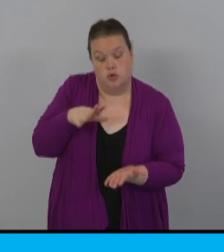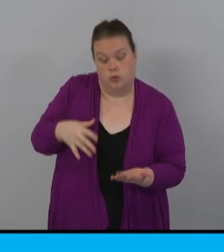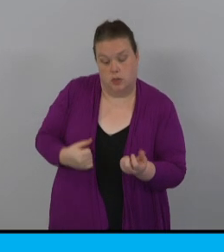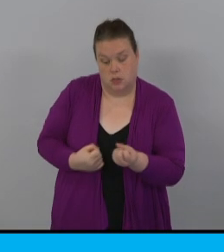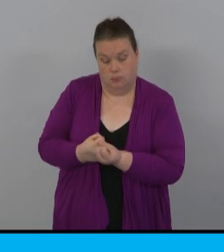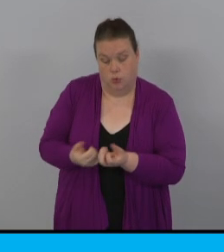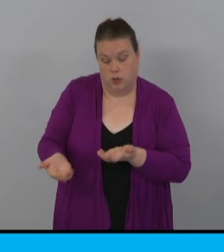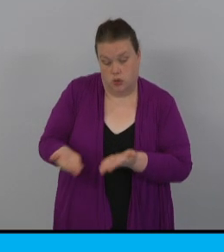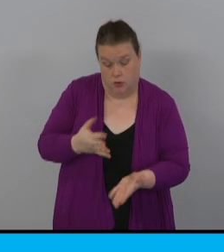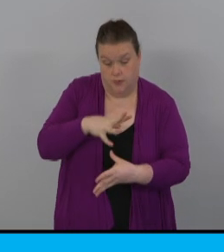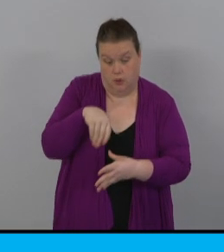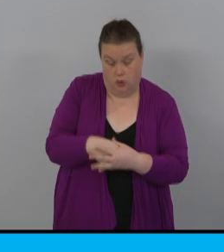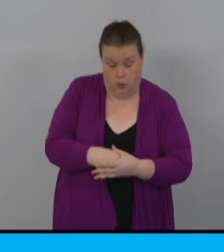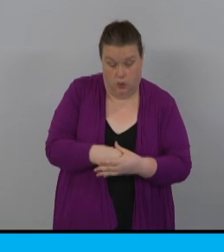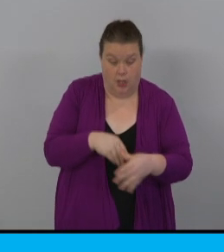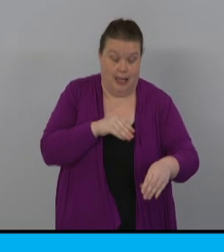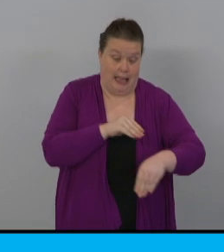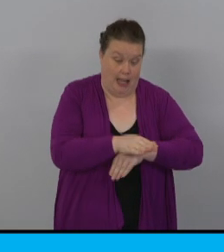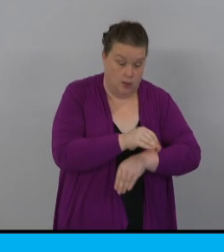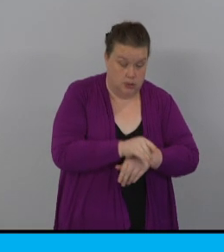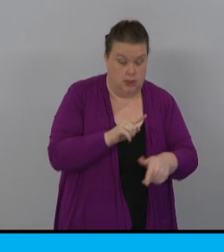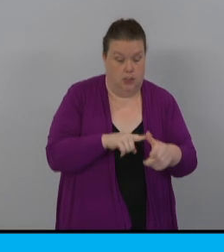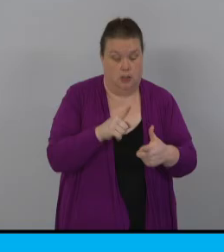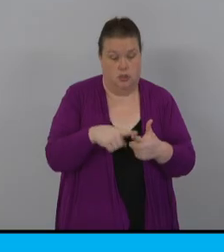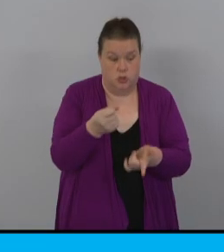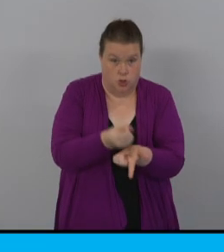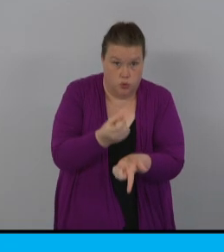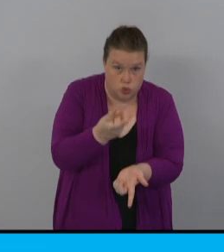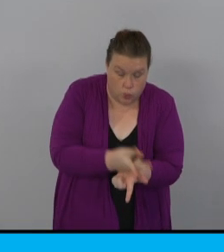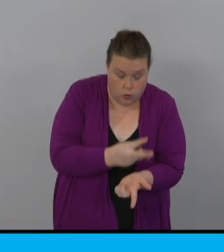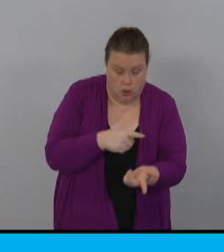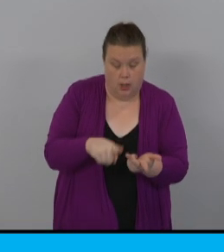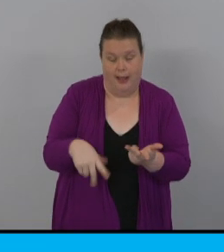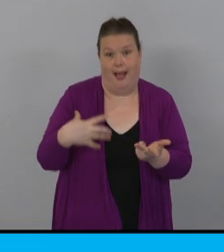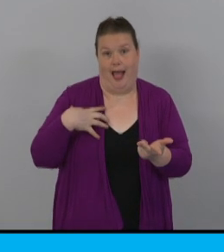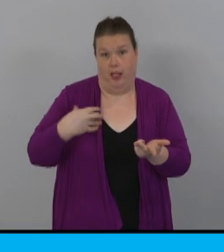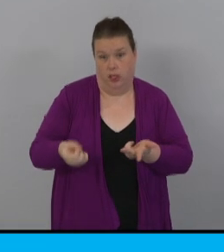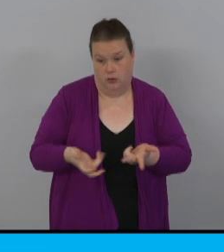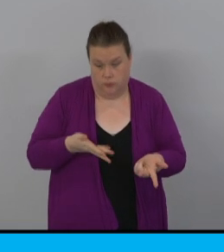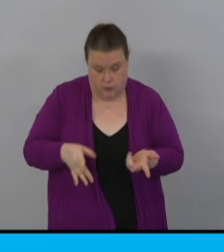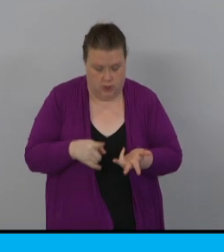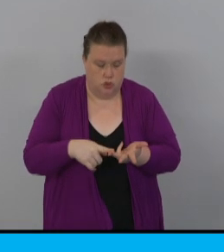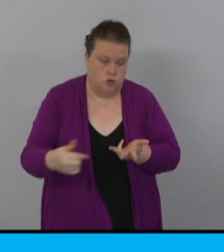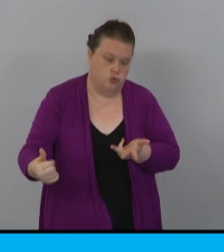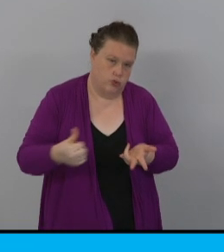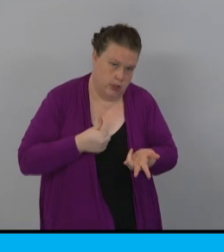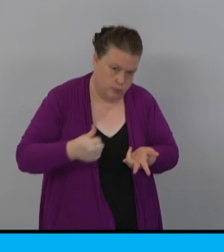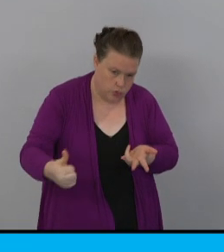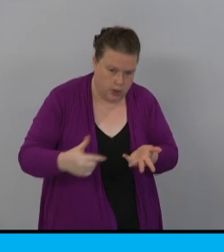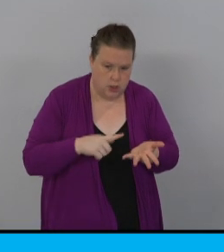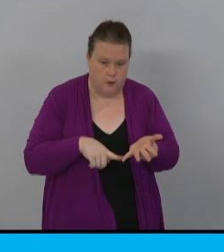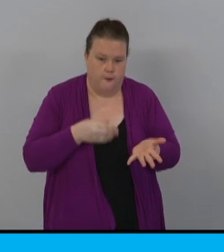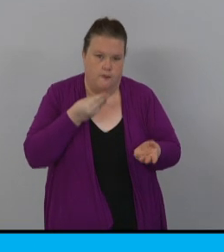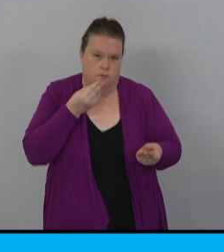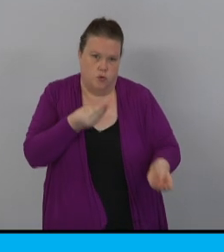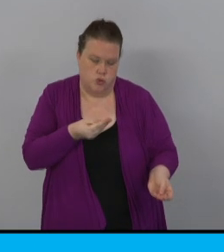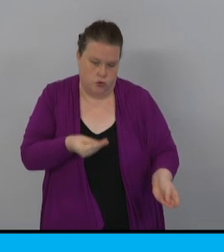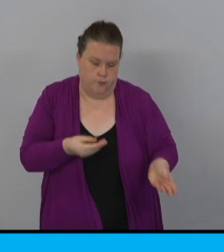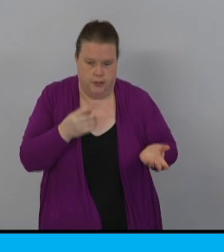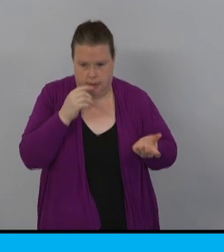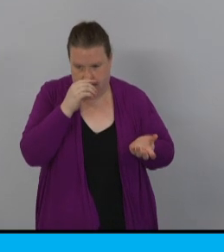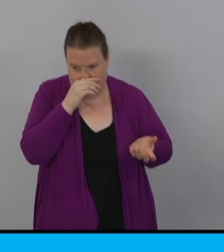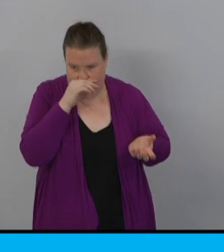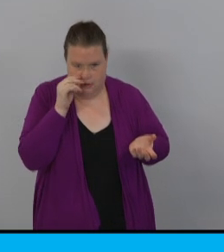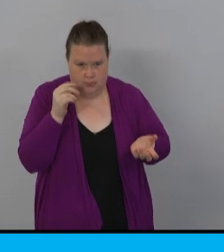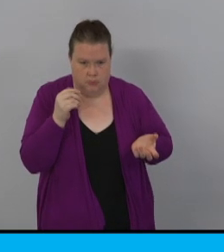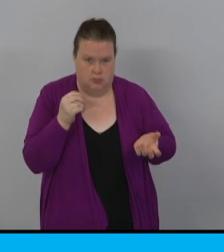includes guidance and counseling, social work services, health services, transportation, food service, not in